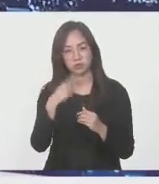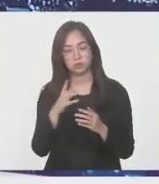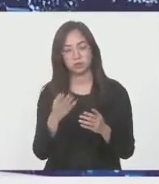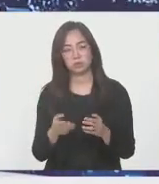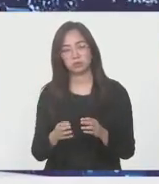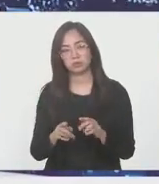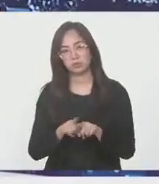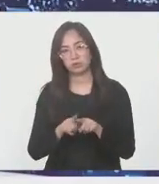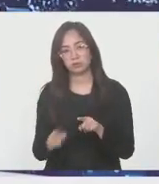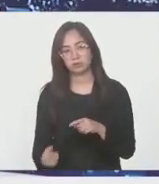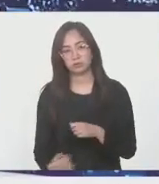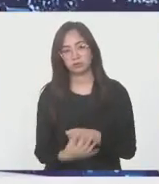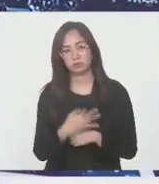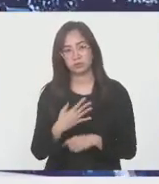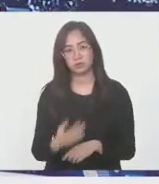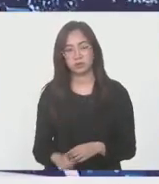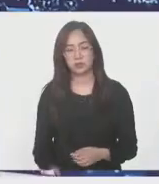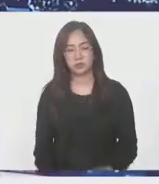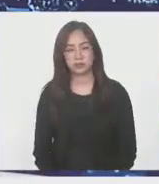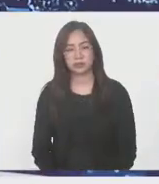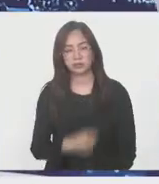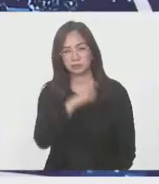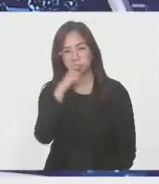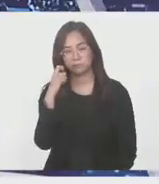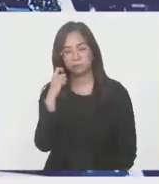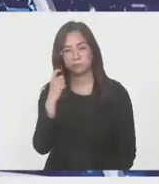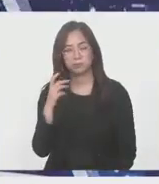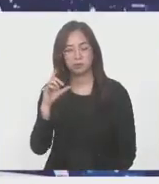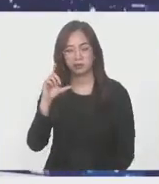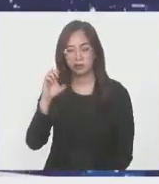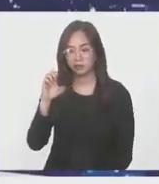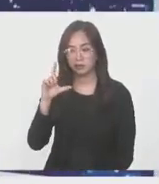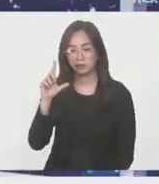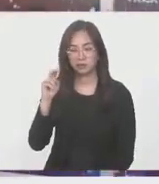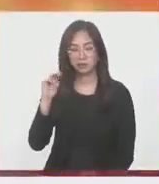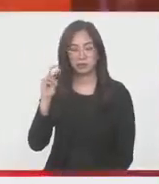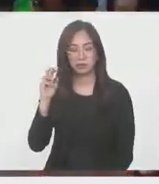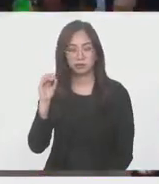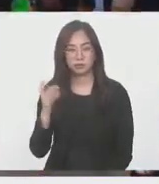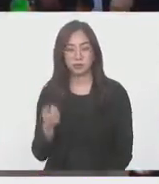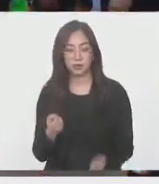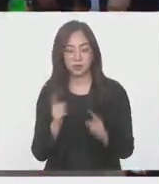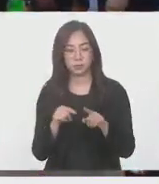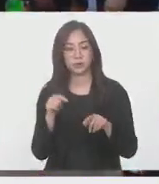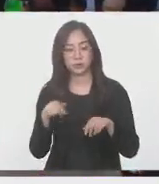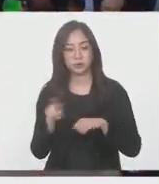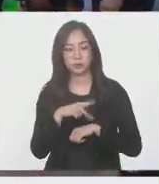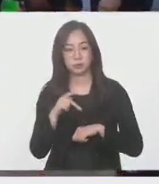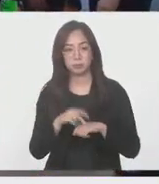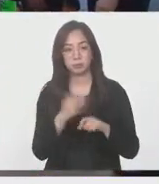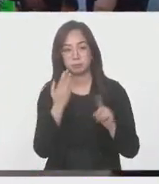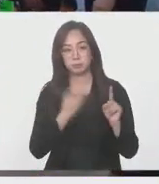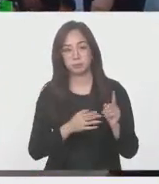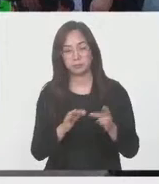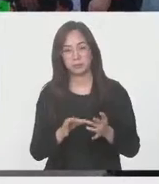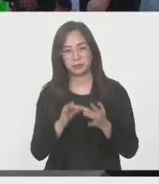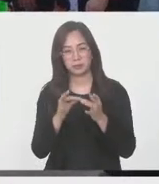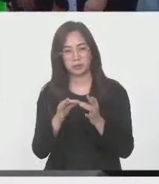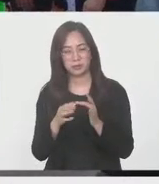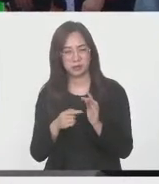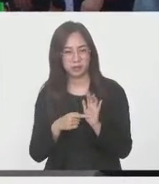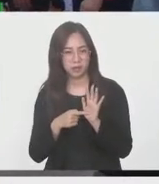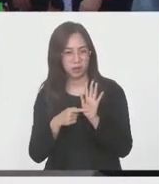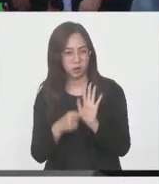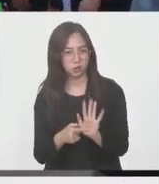adverse impacts of the El Niño phenomenon in the Philippines. Secretary Teodoro